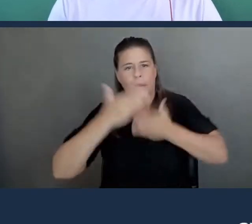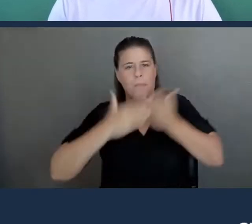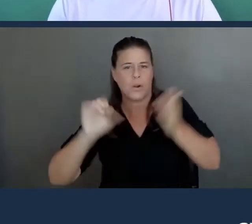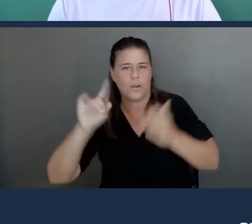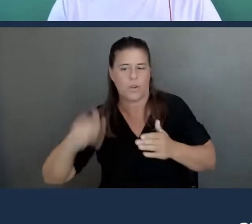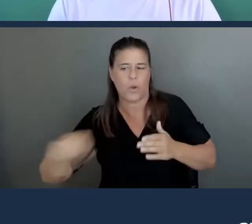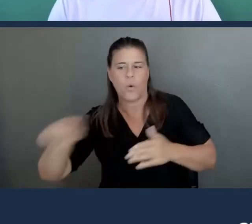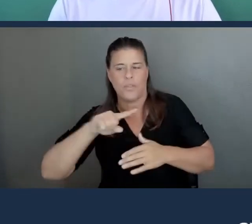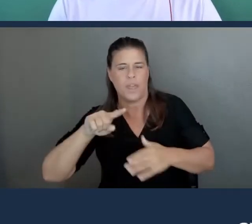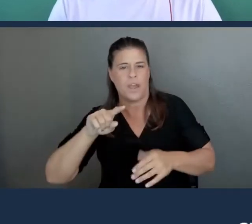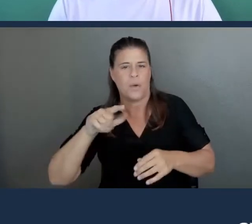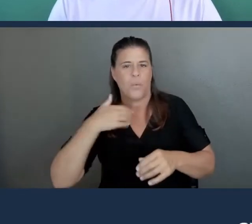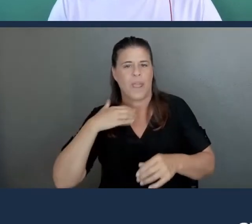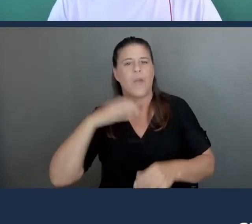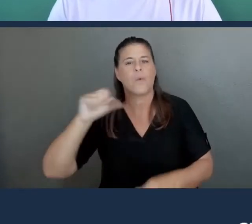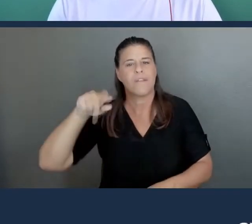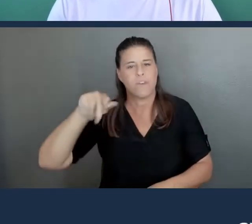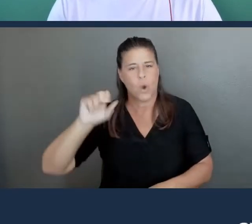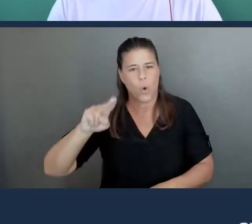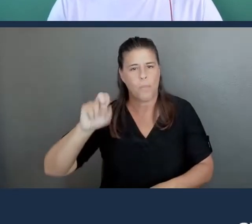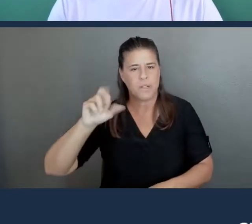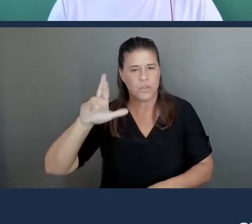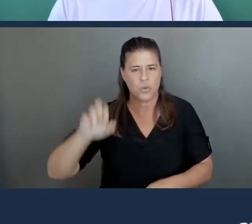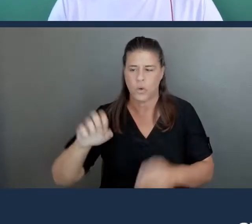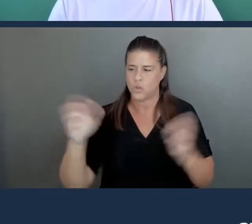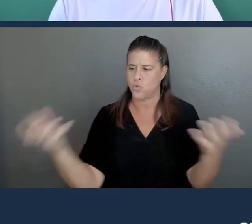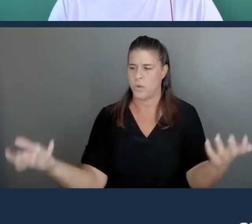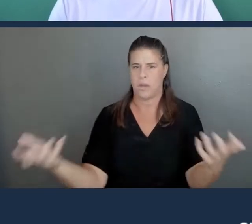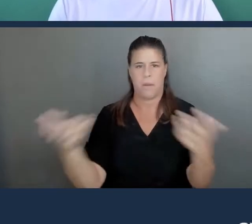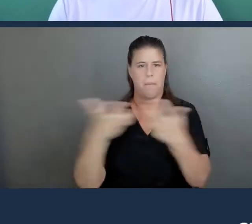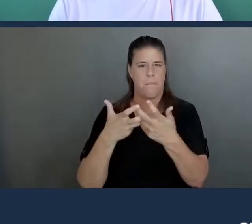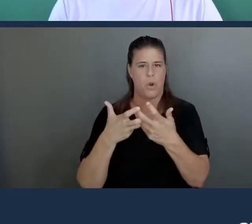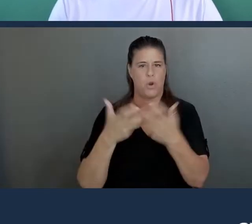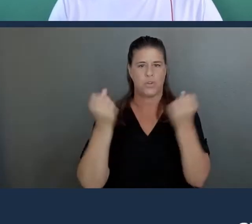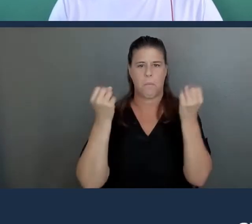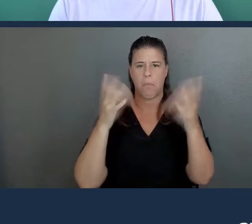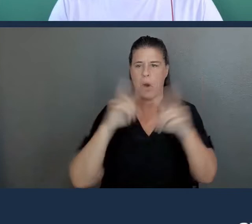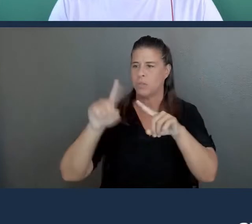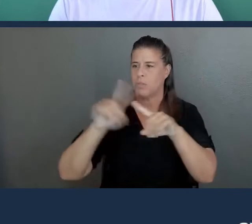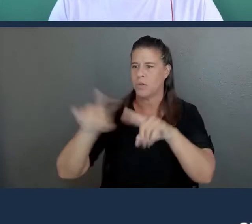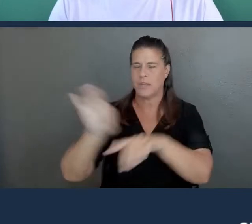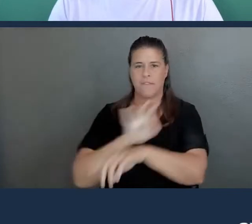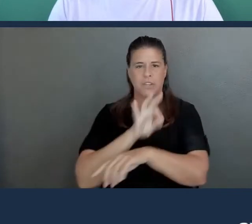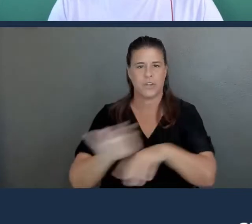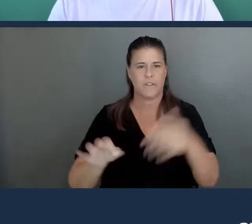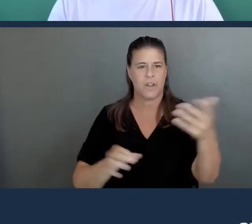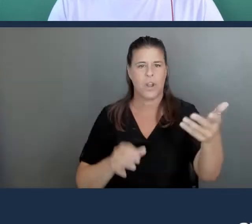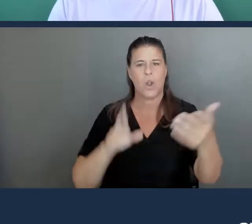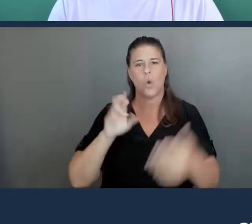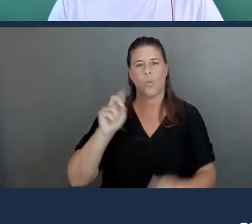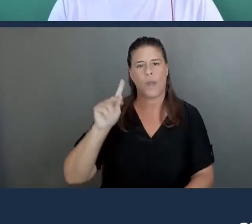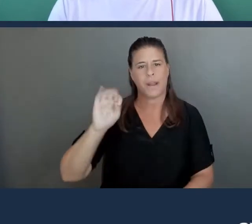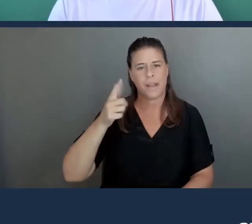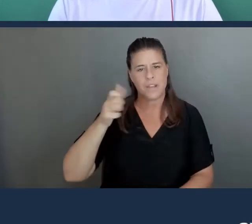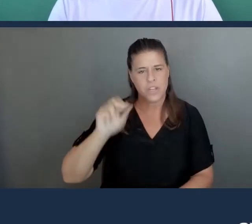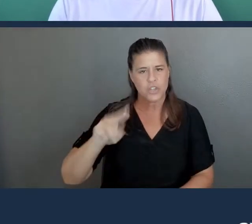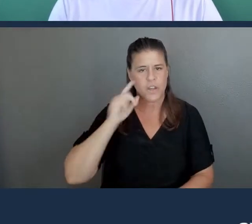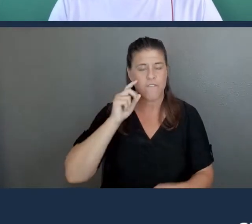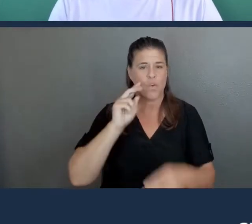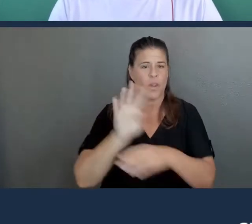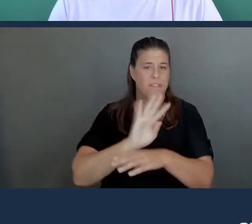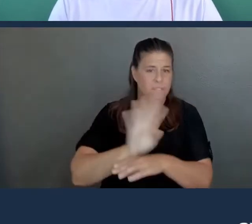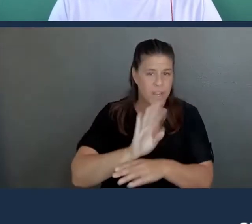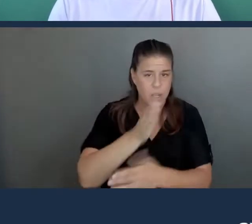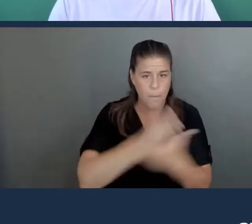also open sourced that allows you to merge multiple services. So Rekognition for all the